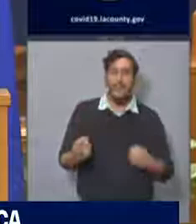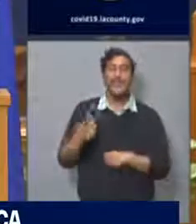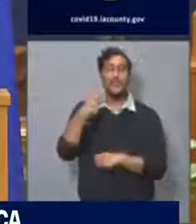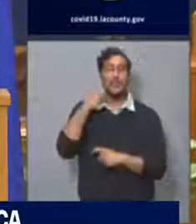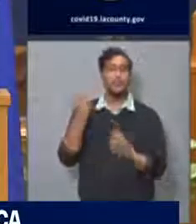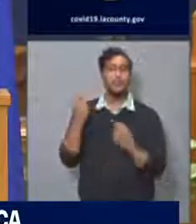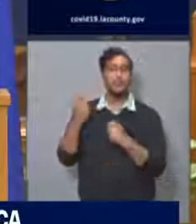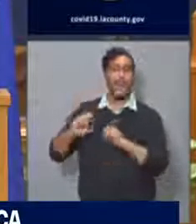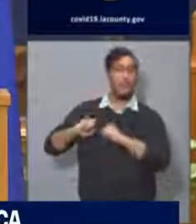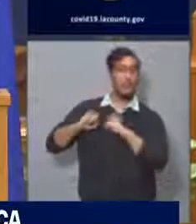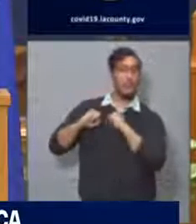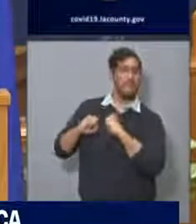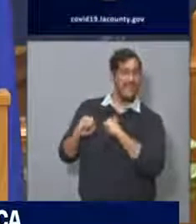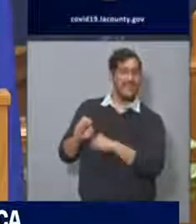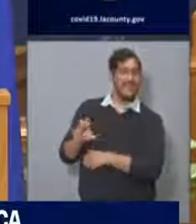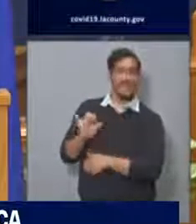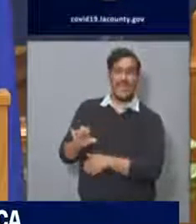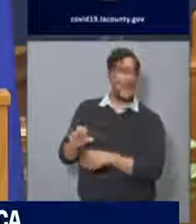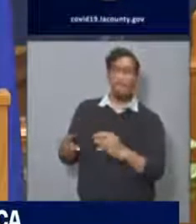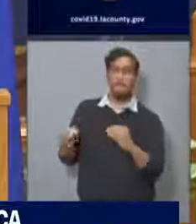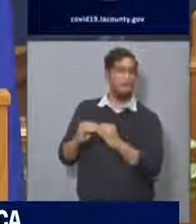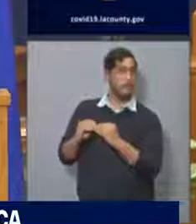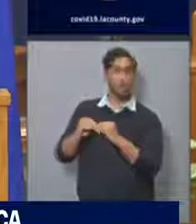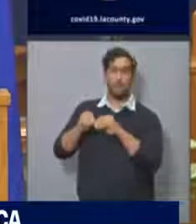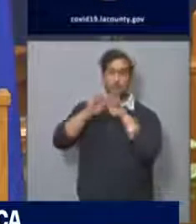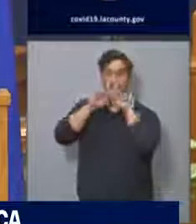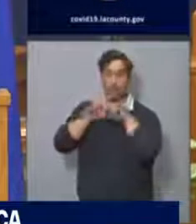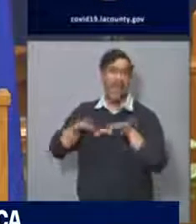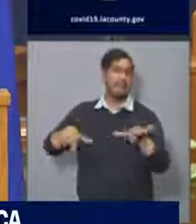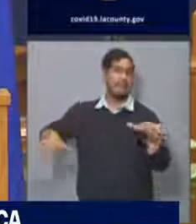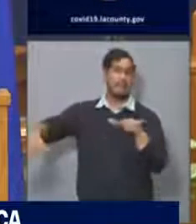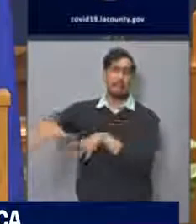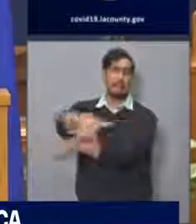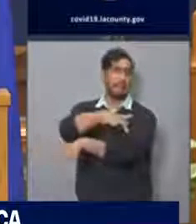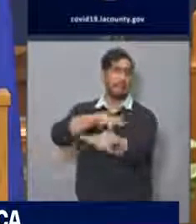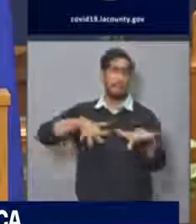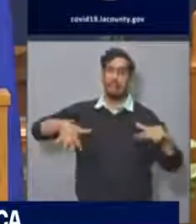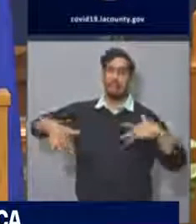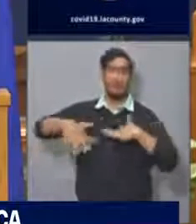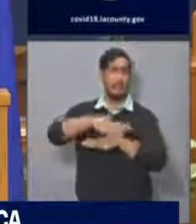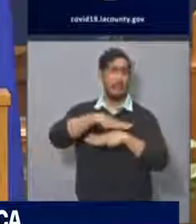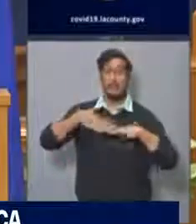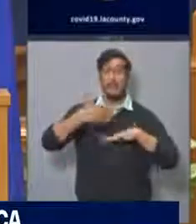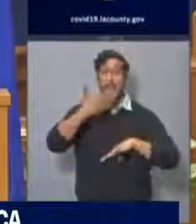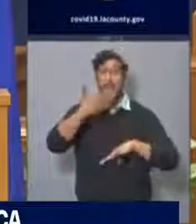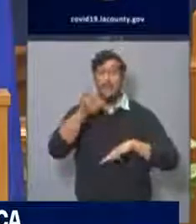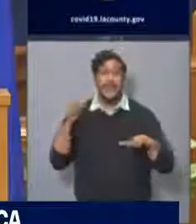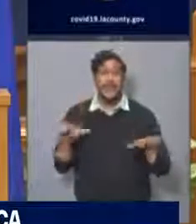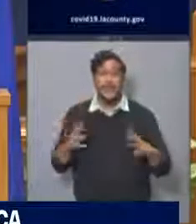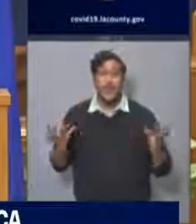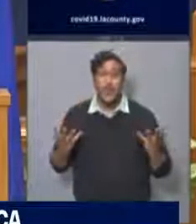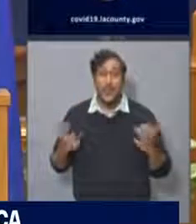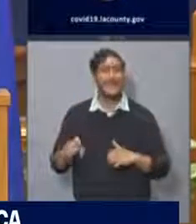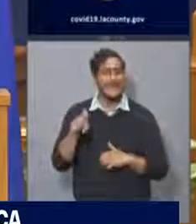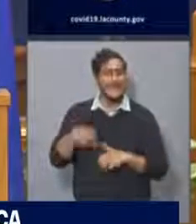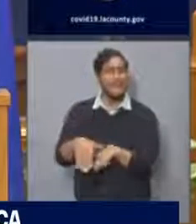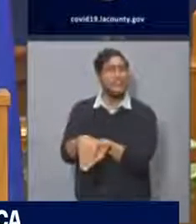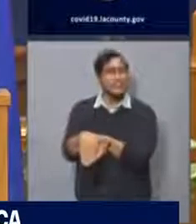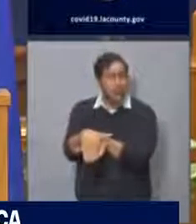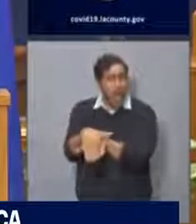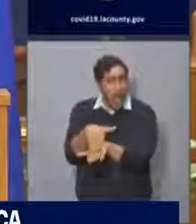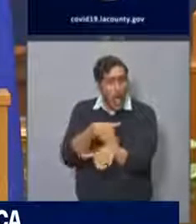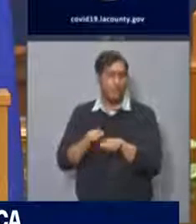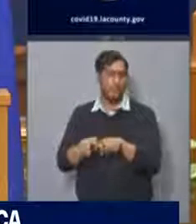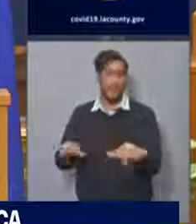preventing additional unnecessary transmissions. You know, this is a virus where the best we're going to be able to do is slow spread. We're not going to be able to